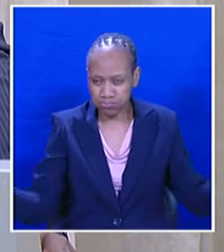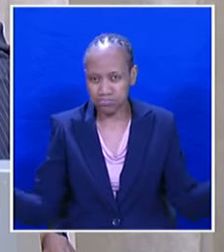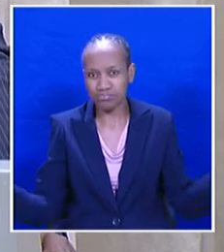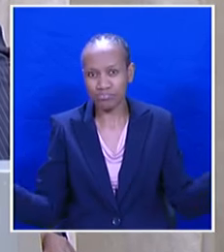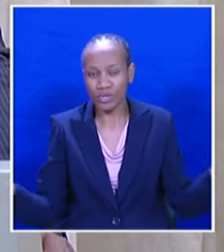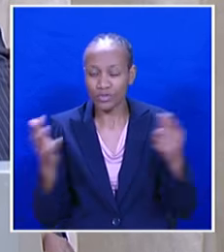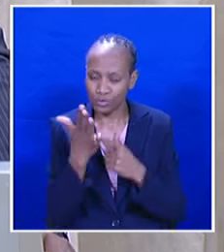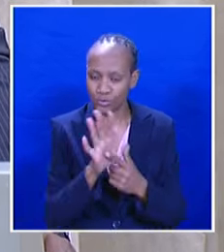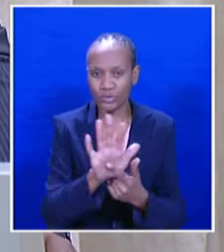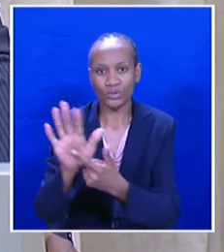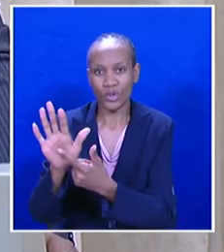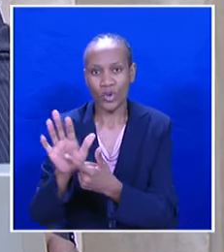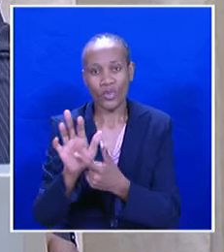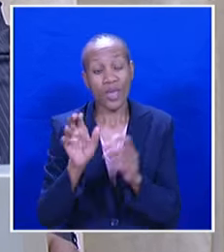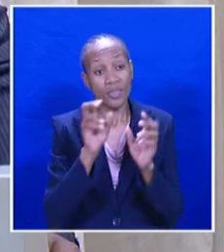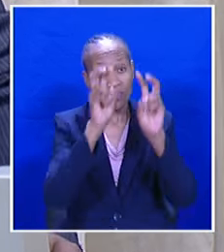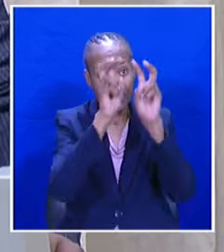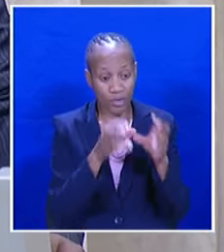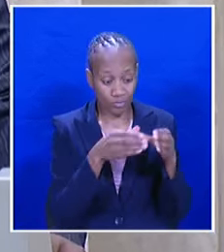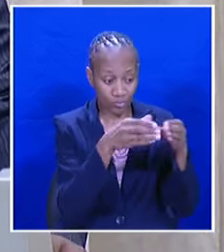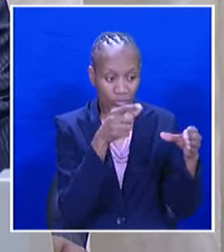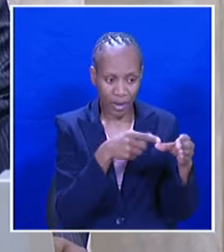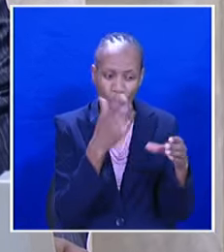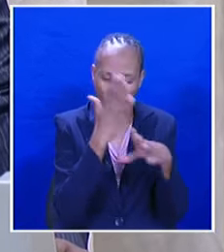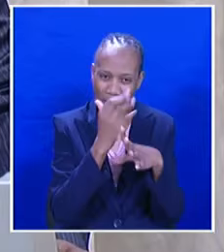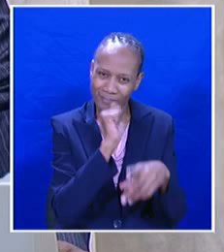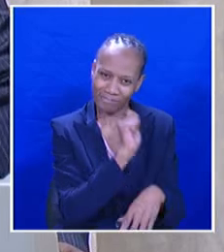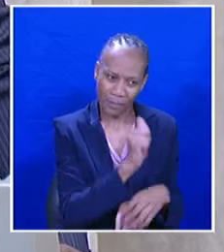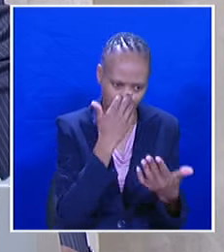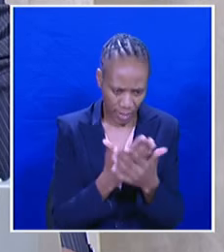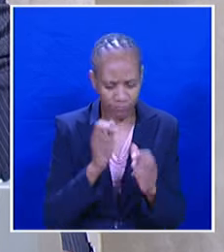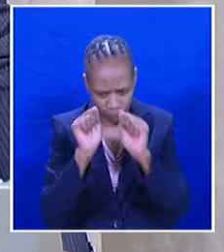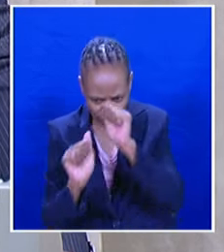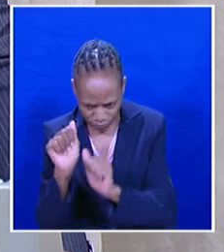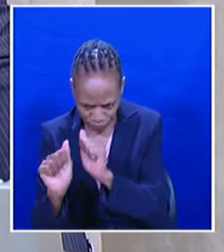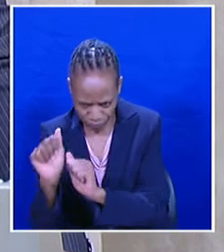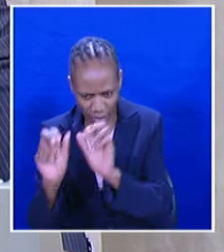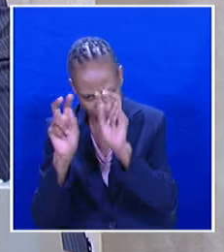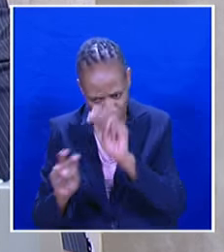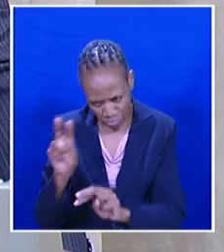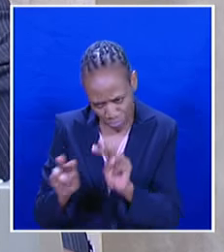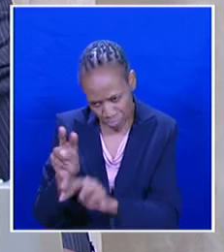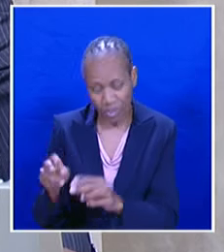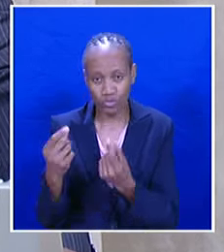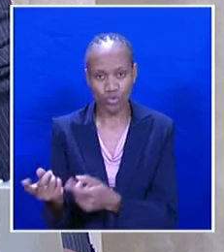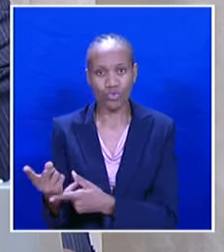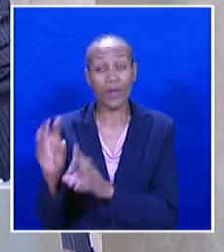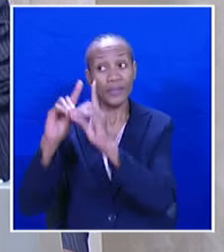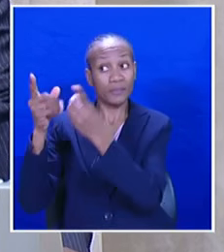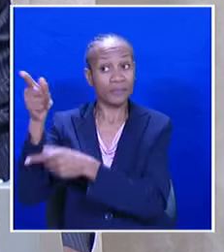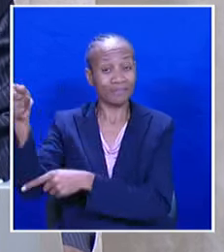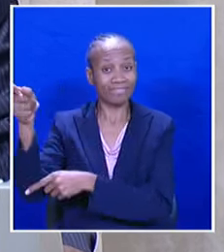portfolio can be properly evaluated. The Department of Energy will make this information